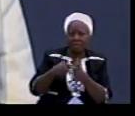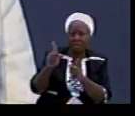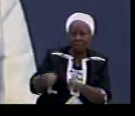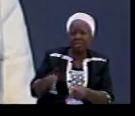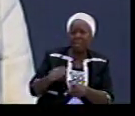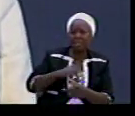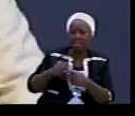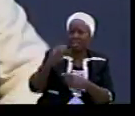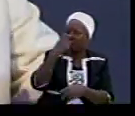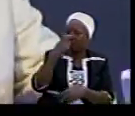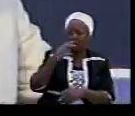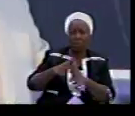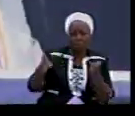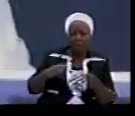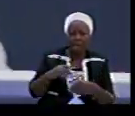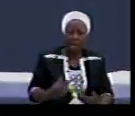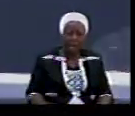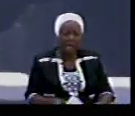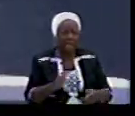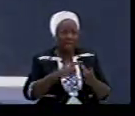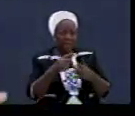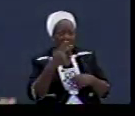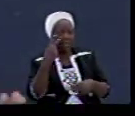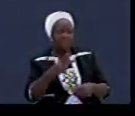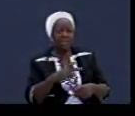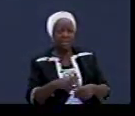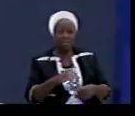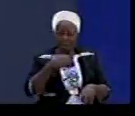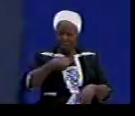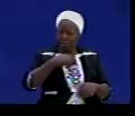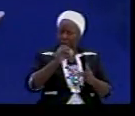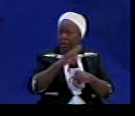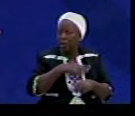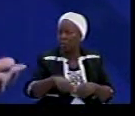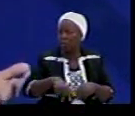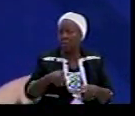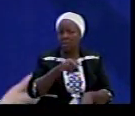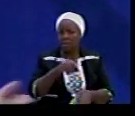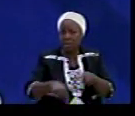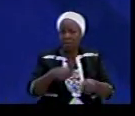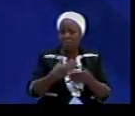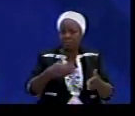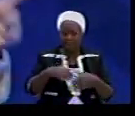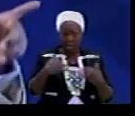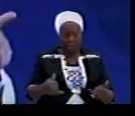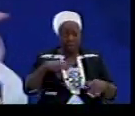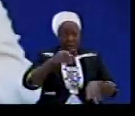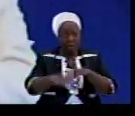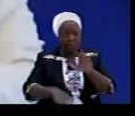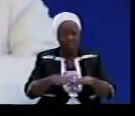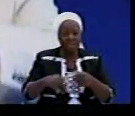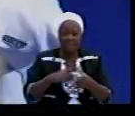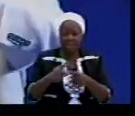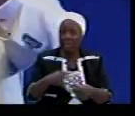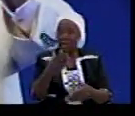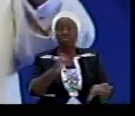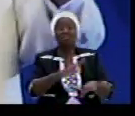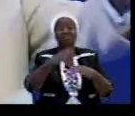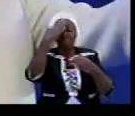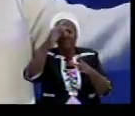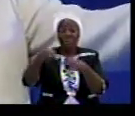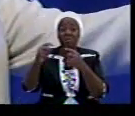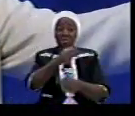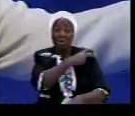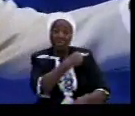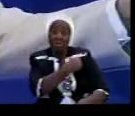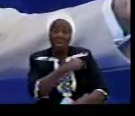lame, now I can walk. Another one said, they rejected me in the hospital, now I am healed. Everywhere, everywhere, everywhere you